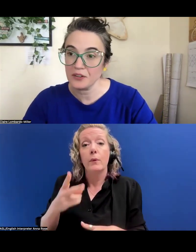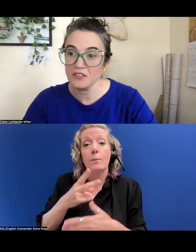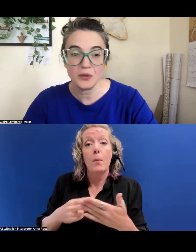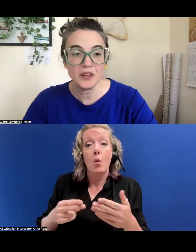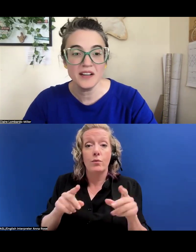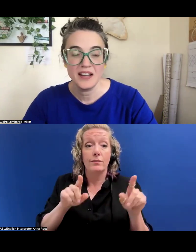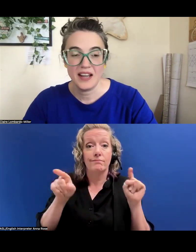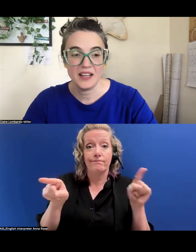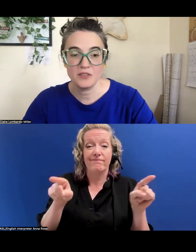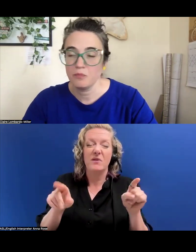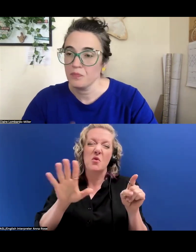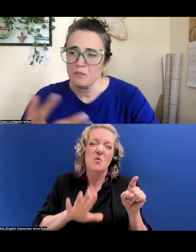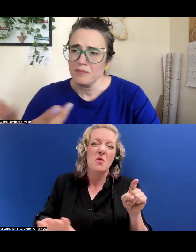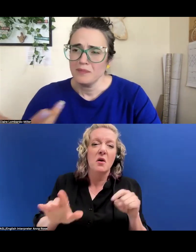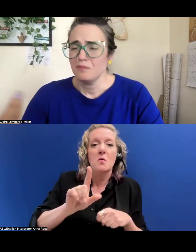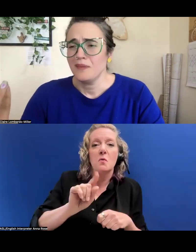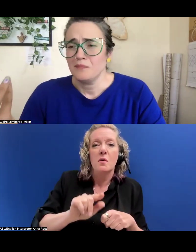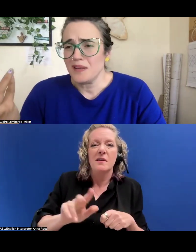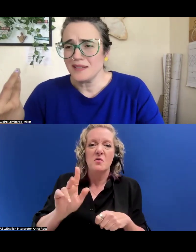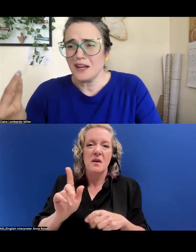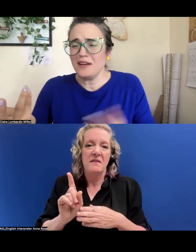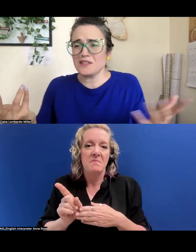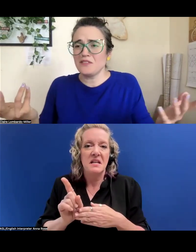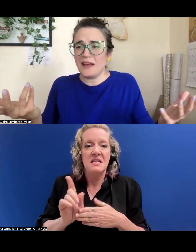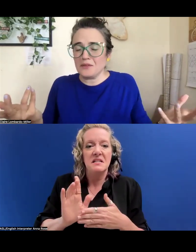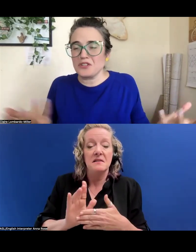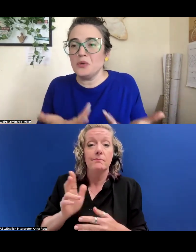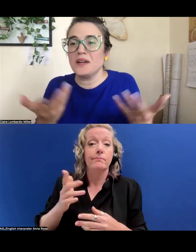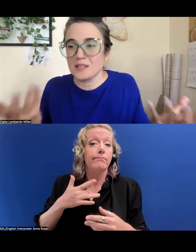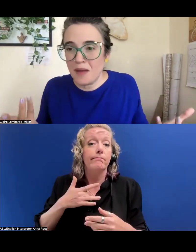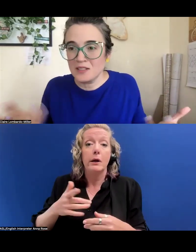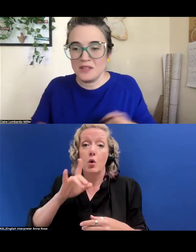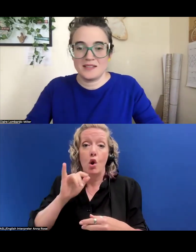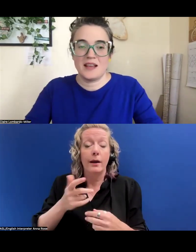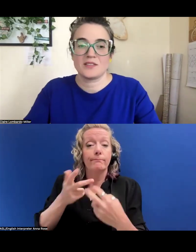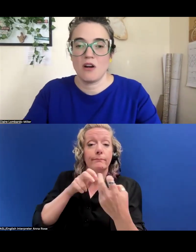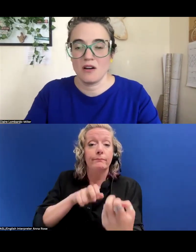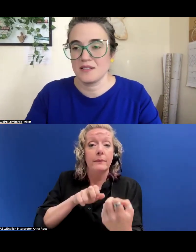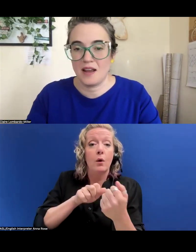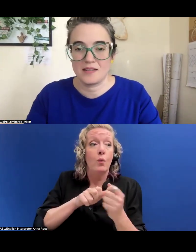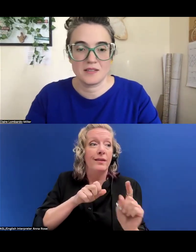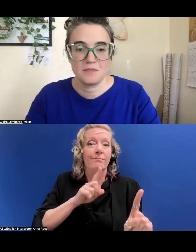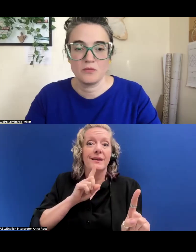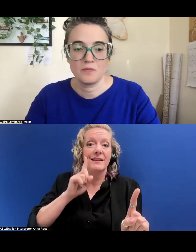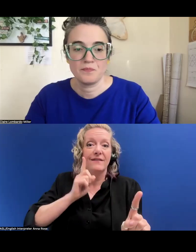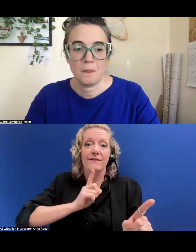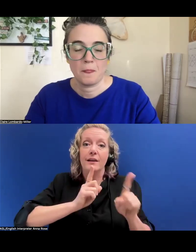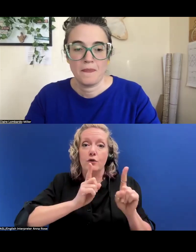deaf interviewer, and basic areas of the language that you would expect to be assessed are assessed.